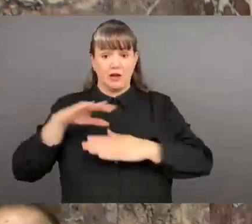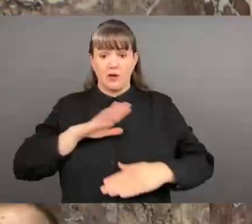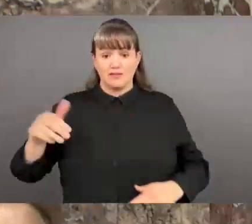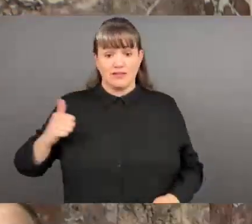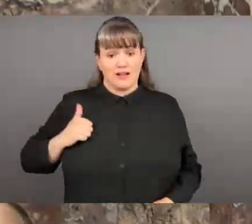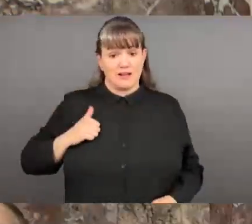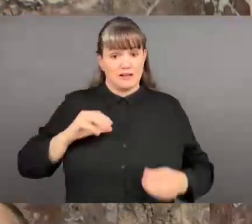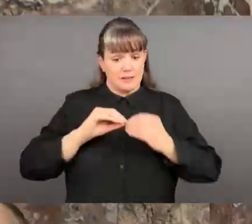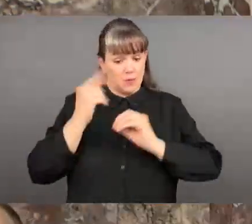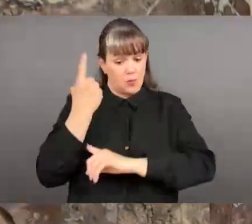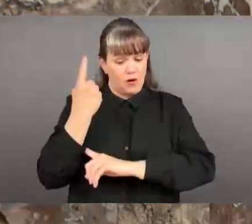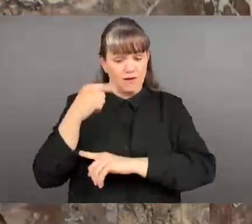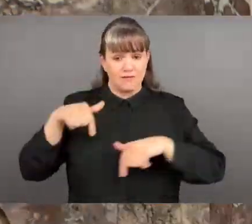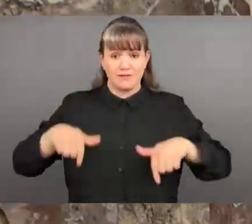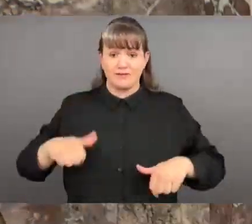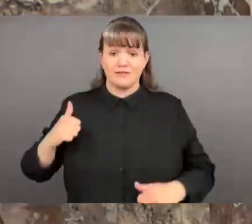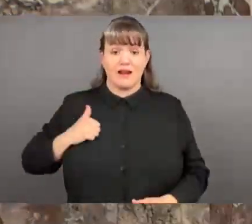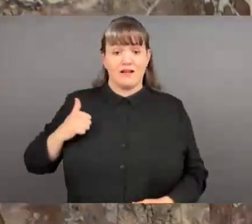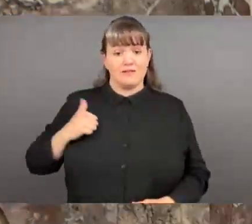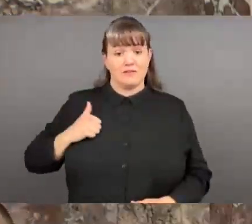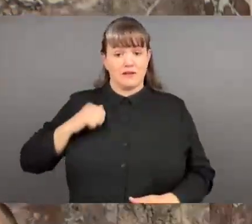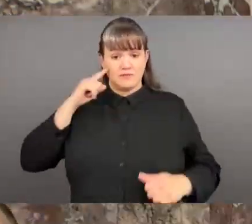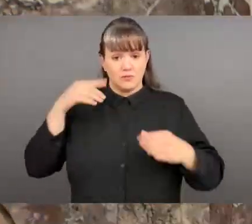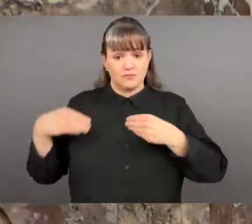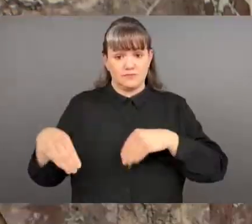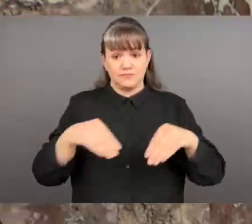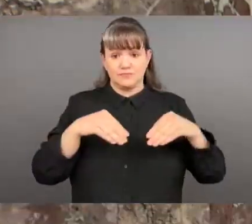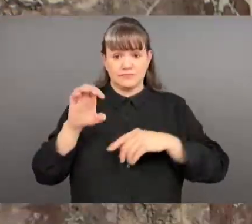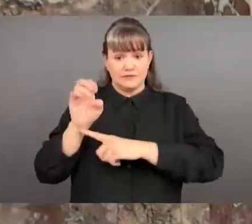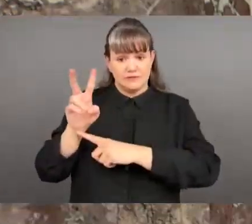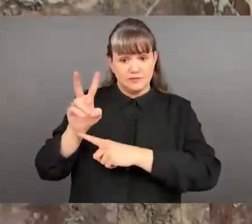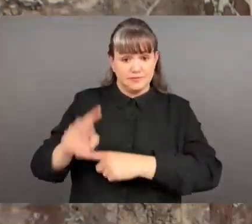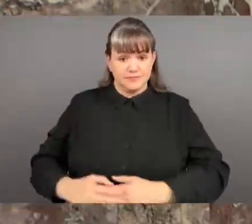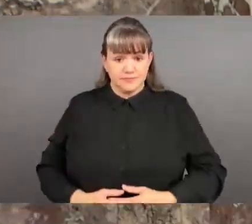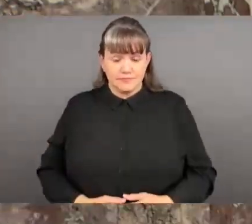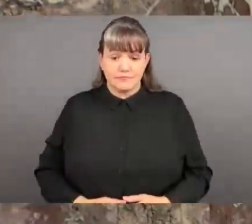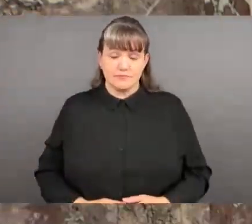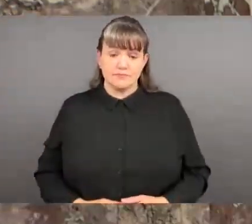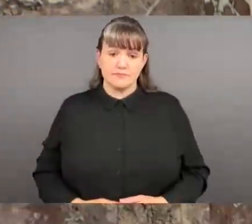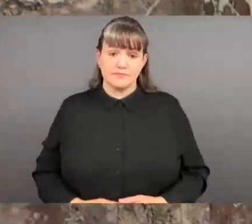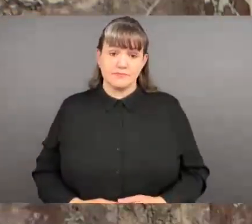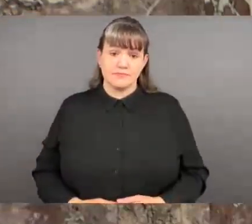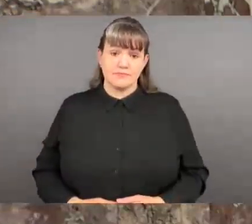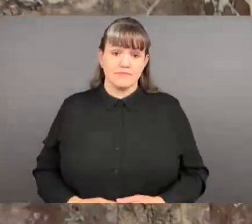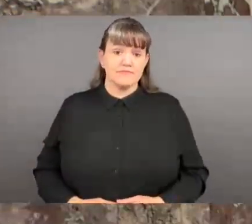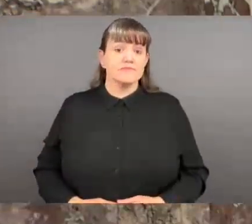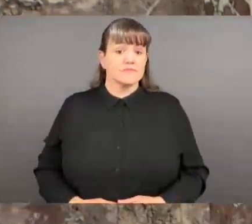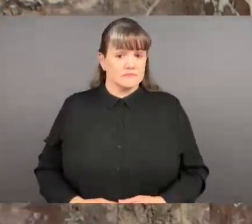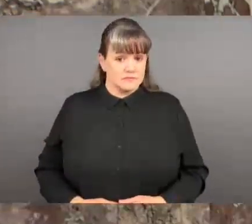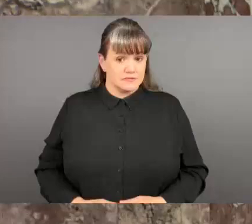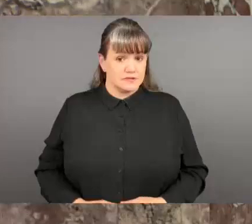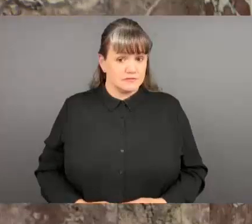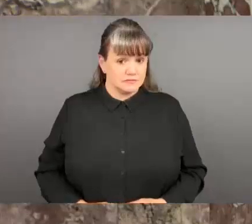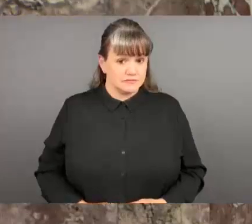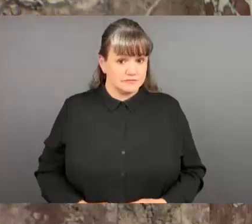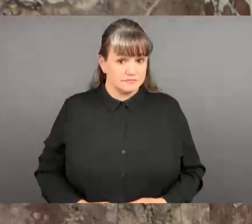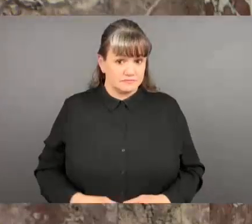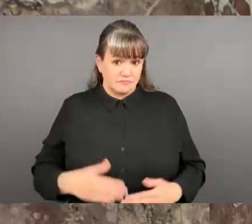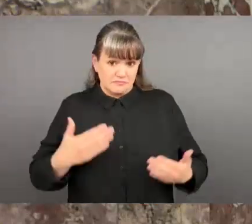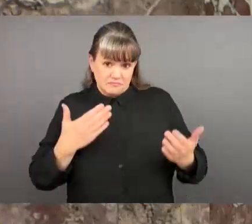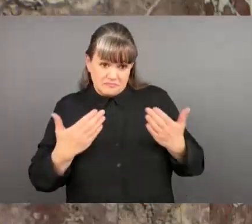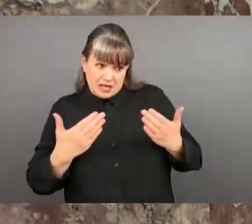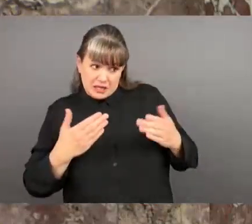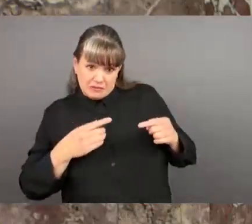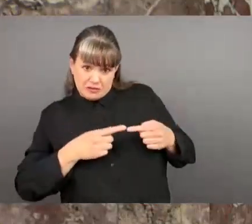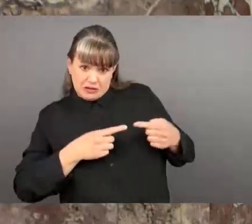Number one in Canada. Honourable Speaker, that's presumably not good enough for the number two party in this